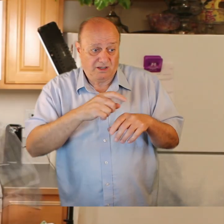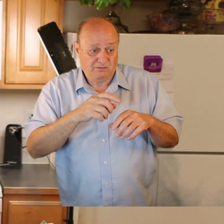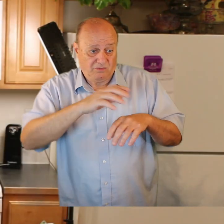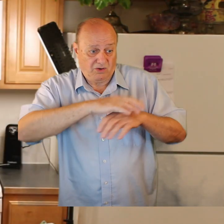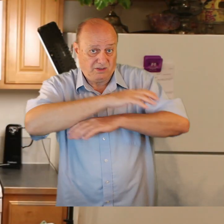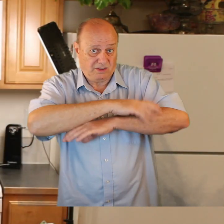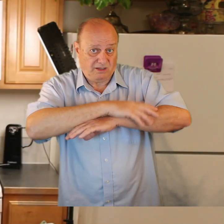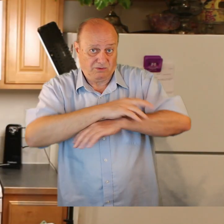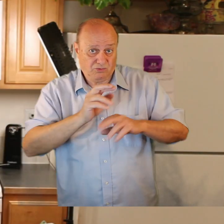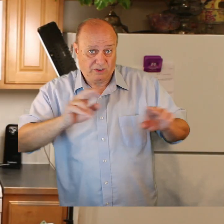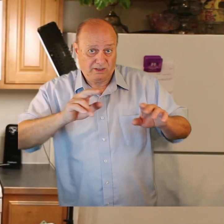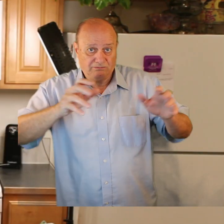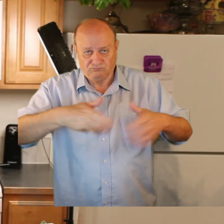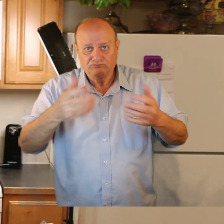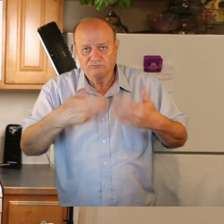table.